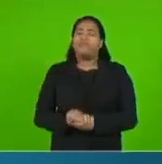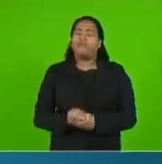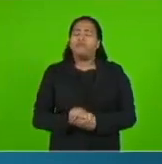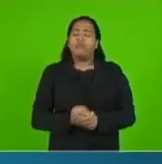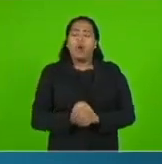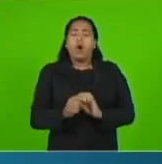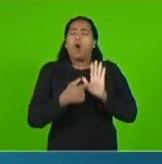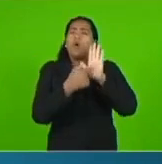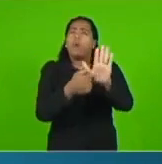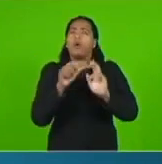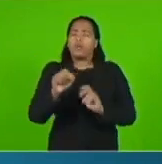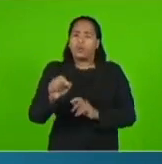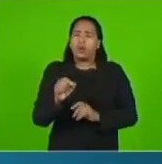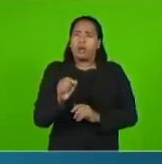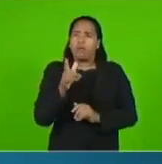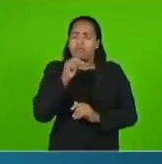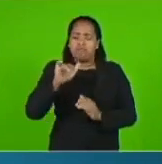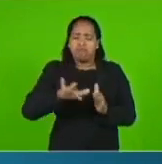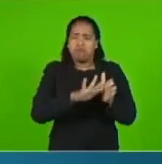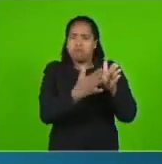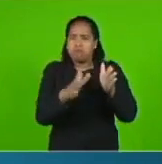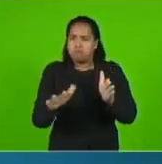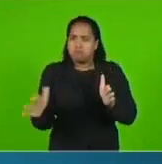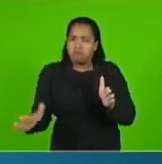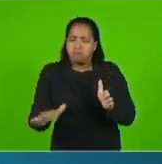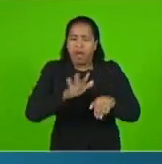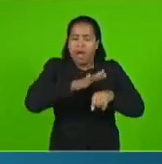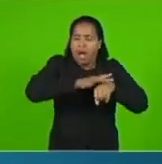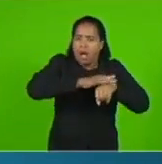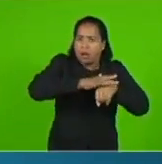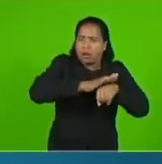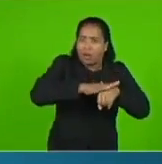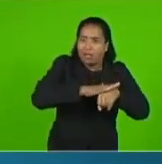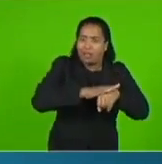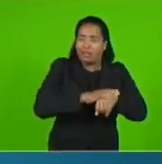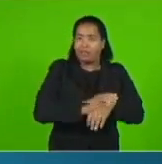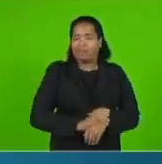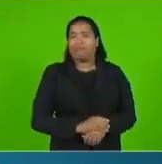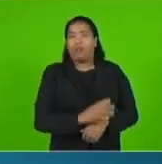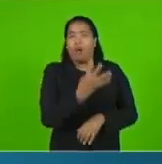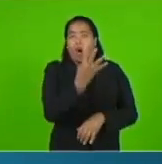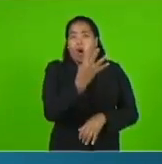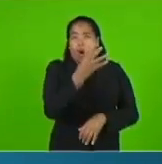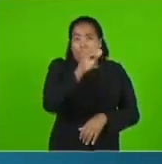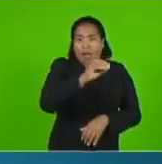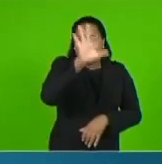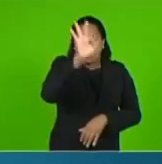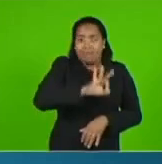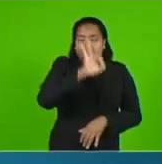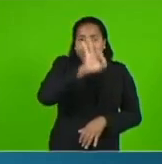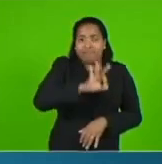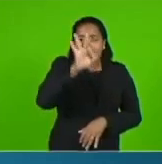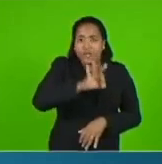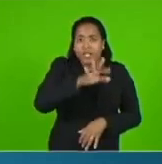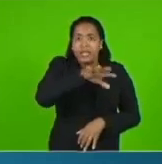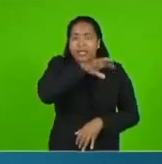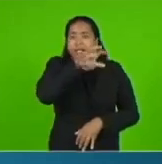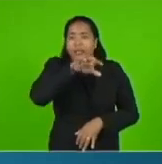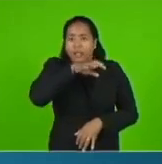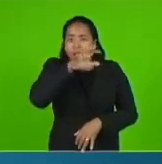is about to die, and you see 40% of the living creatures of the